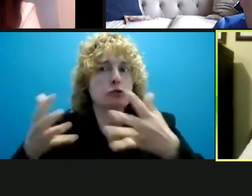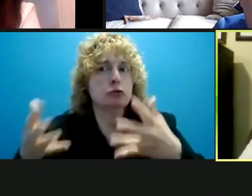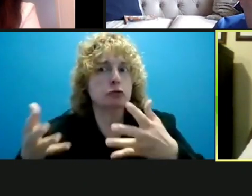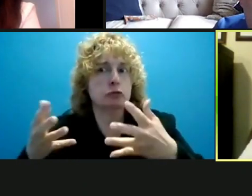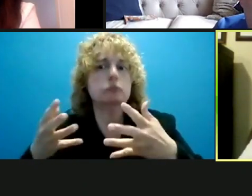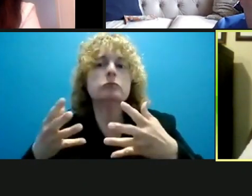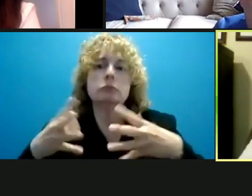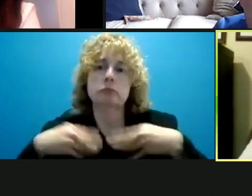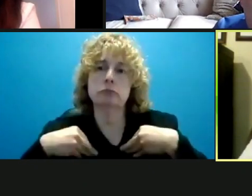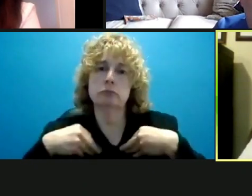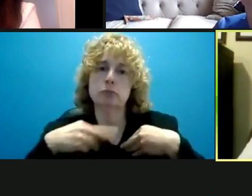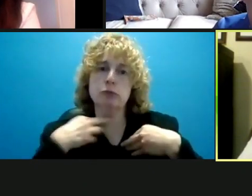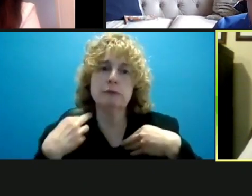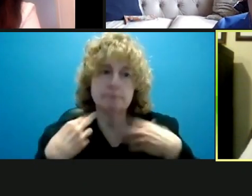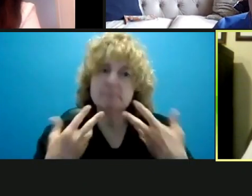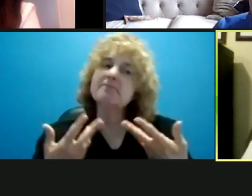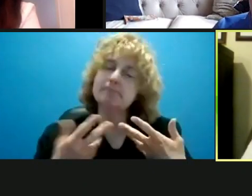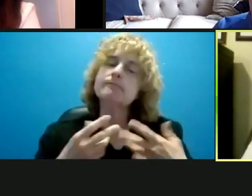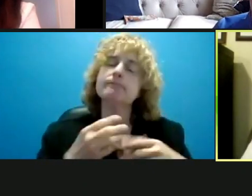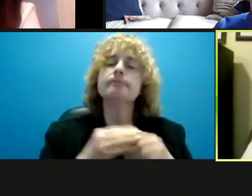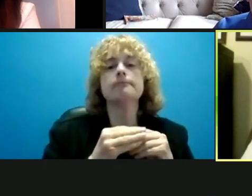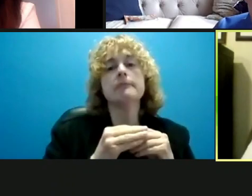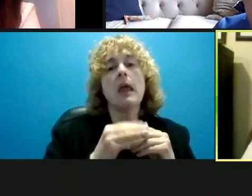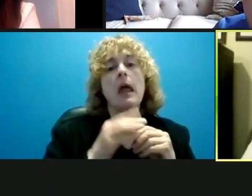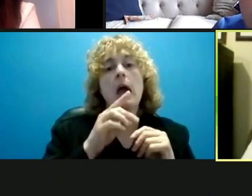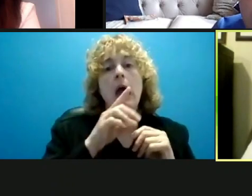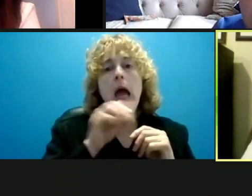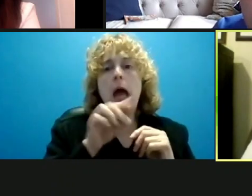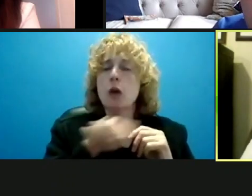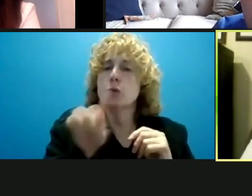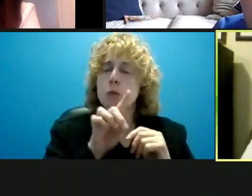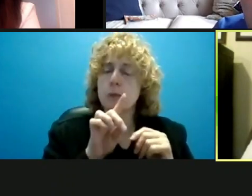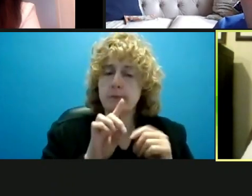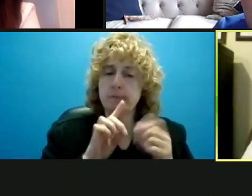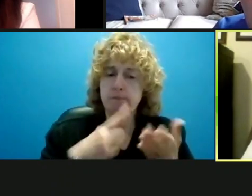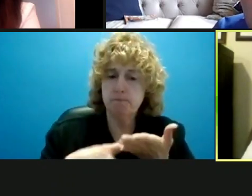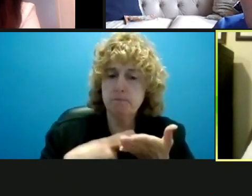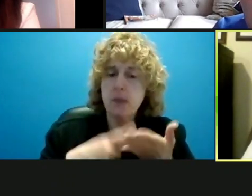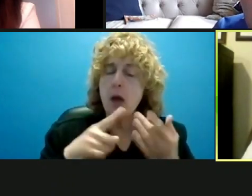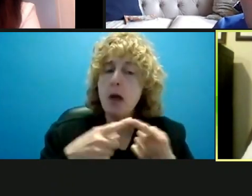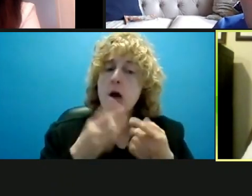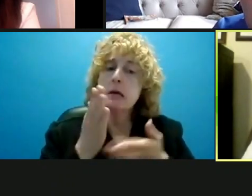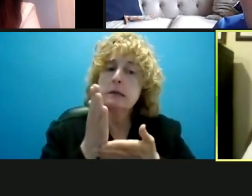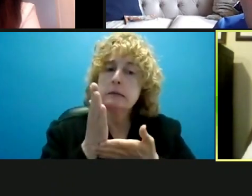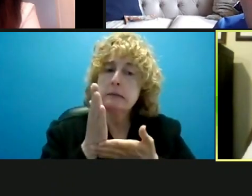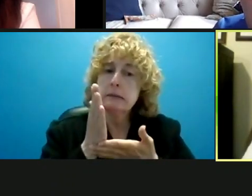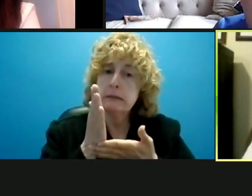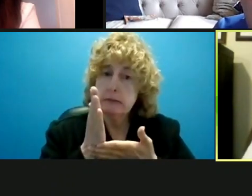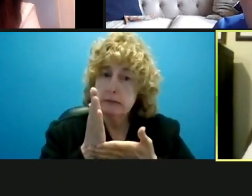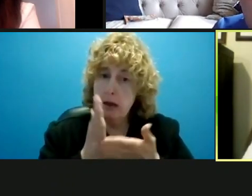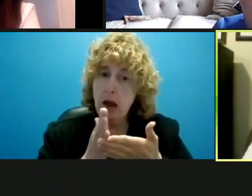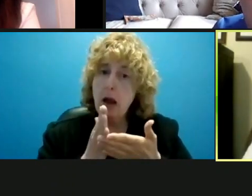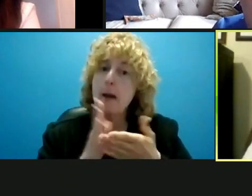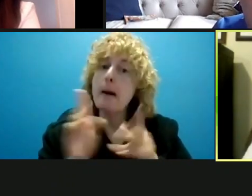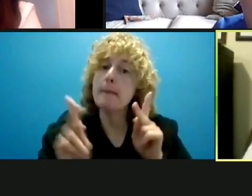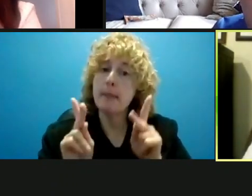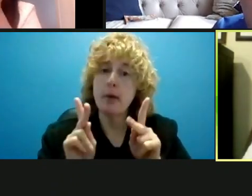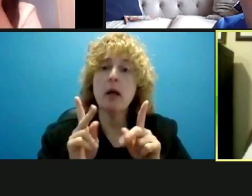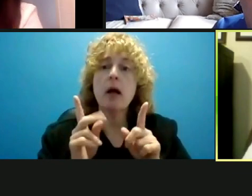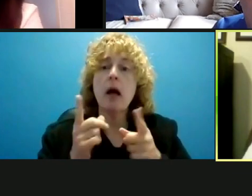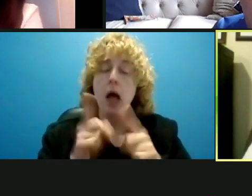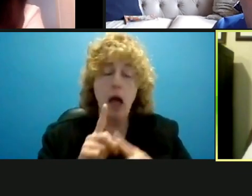speak to this about the vaccine, that there are some folks that have gotten COVID even after